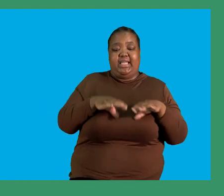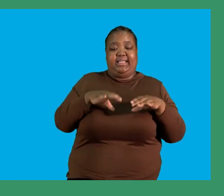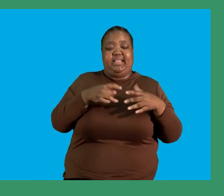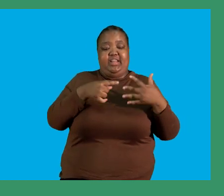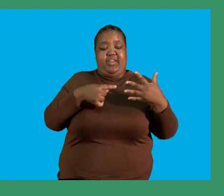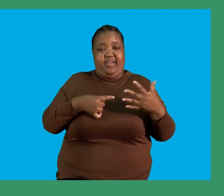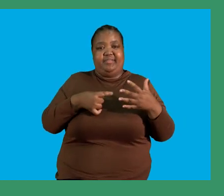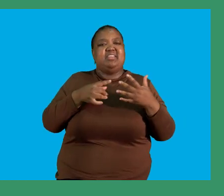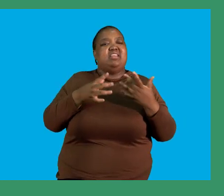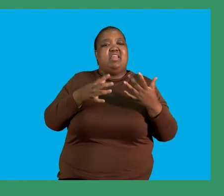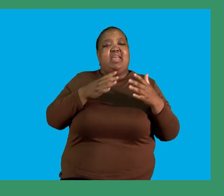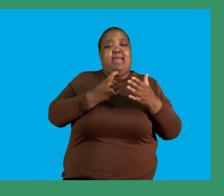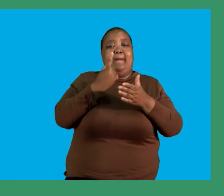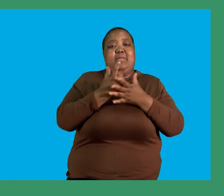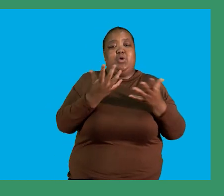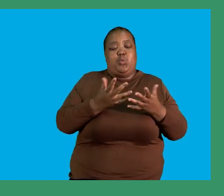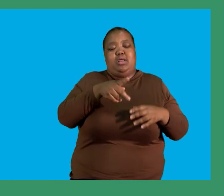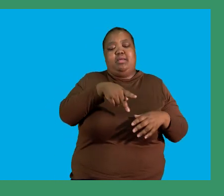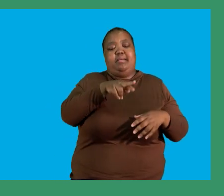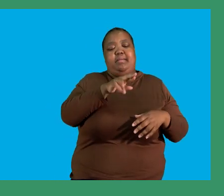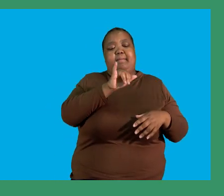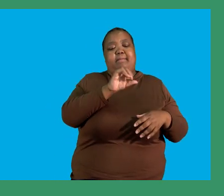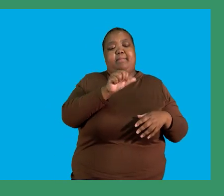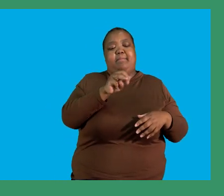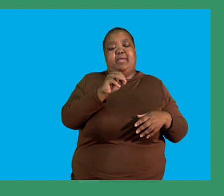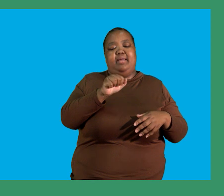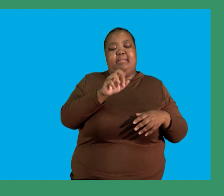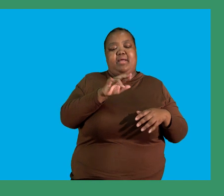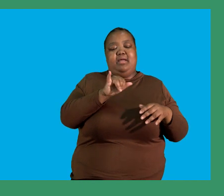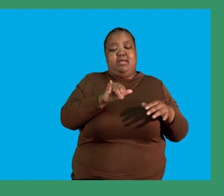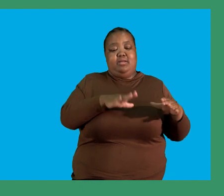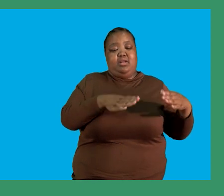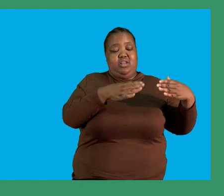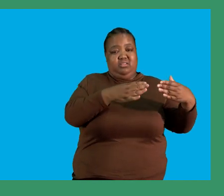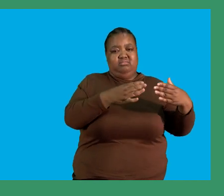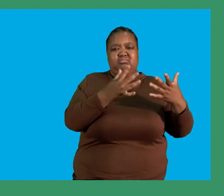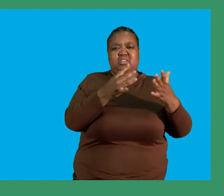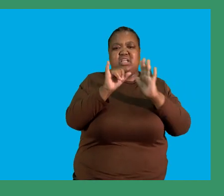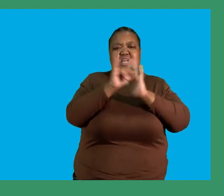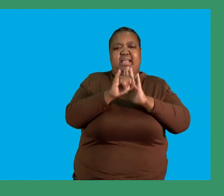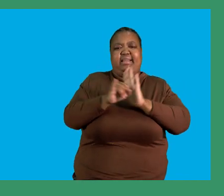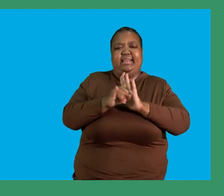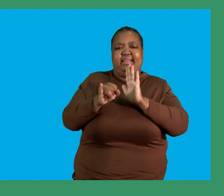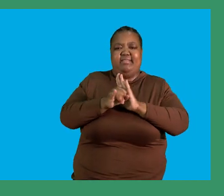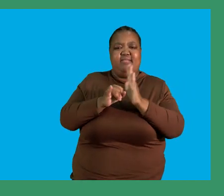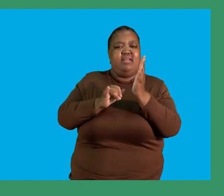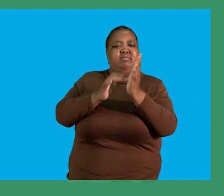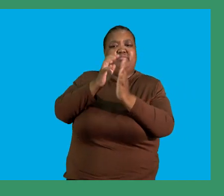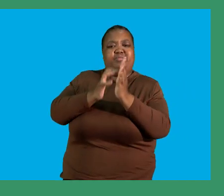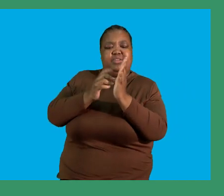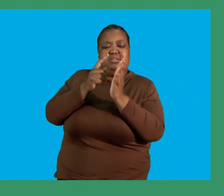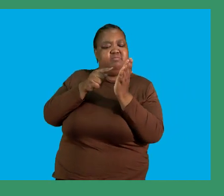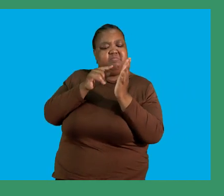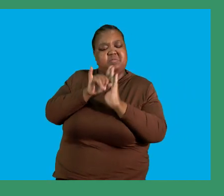the different activities that happen in the primary. Now, it's also a hint as to how you can identify